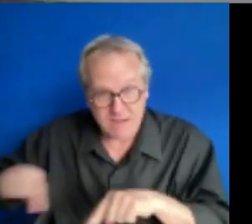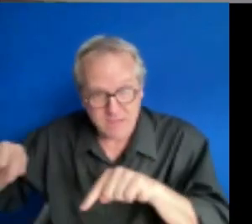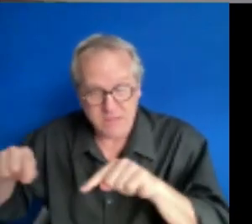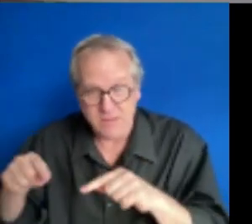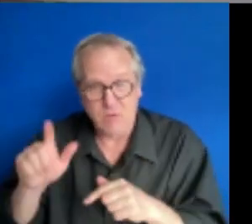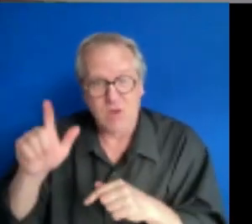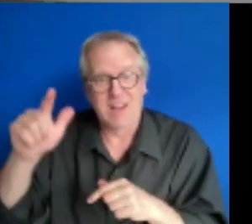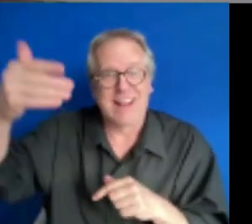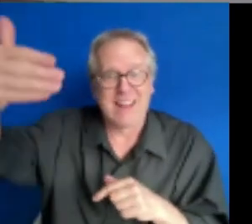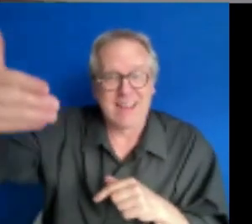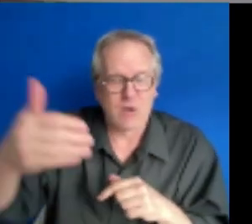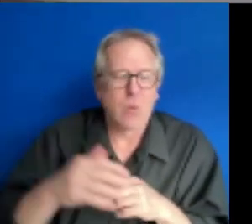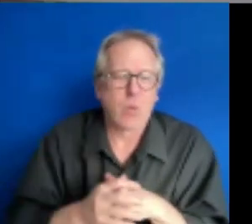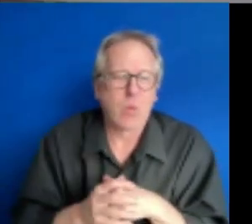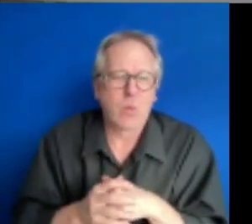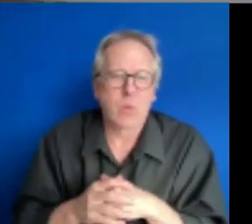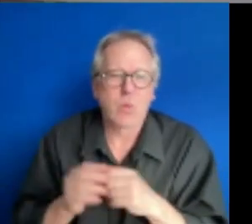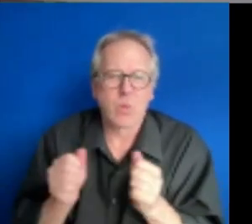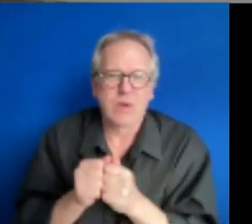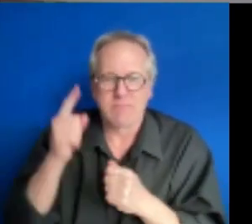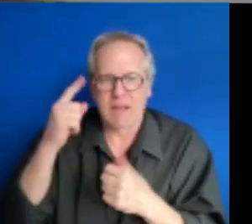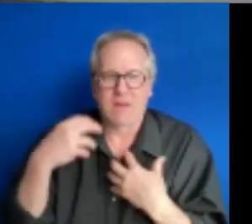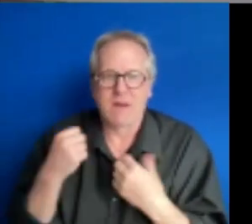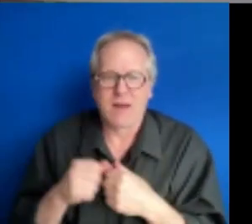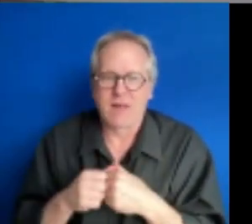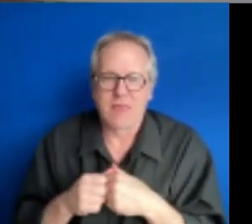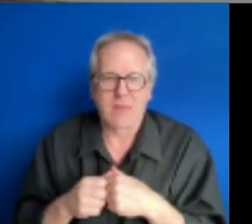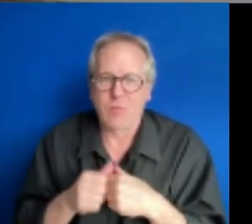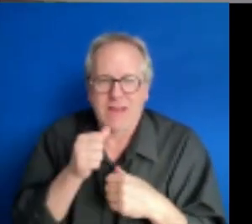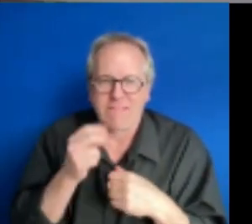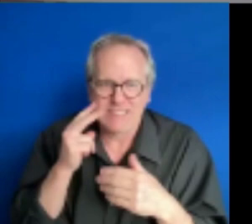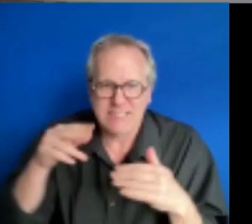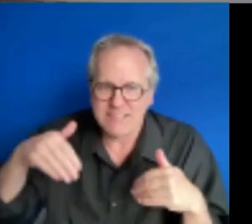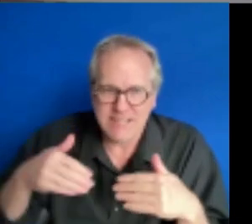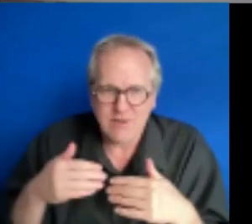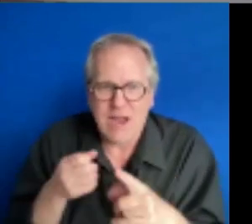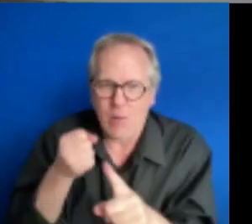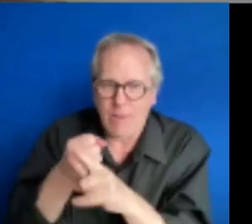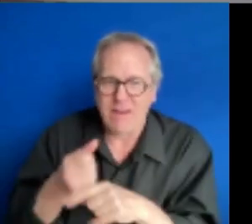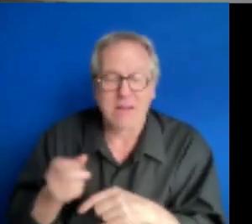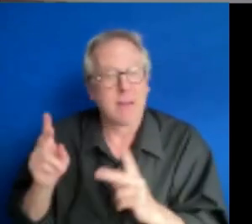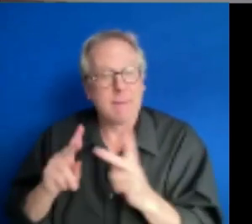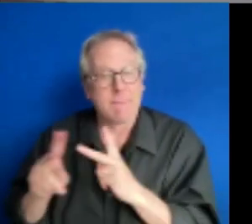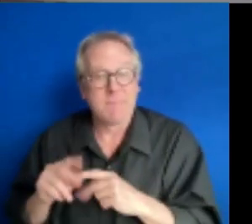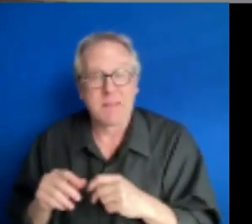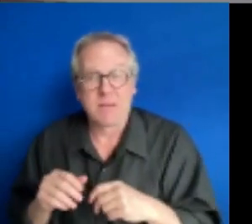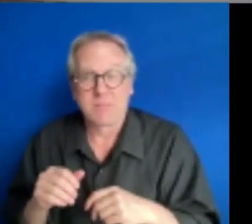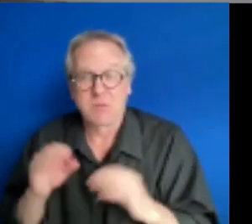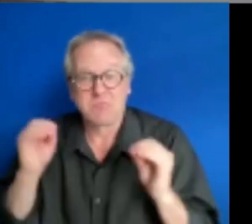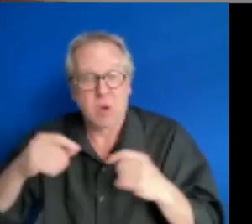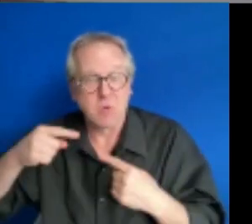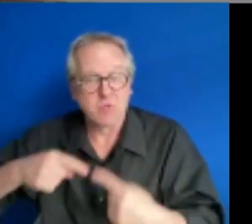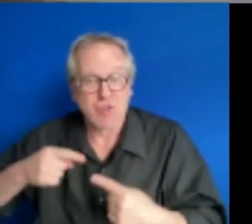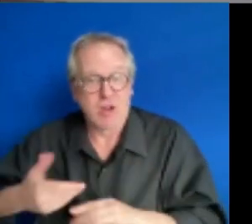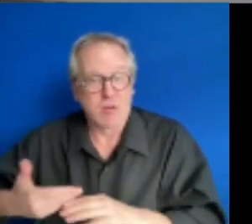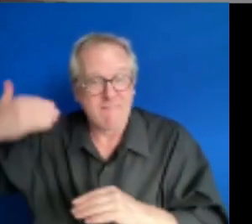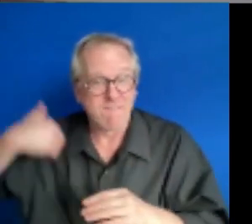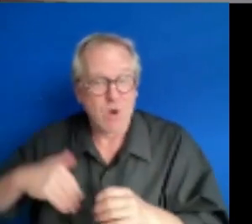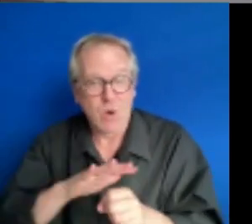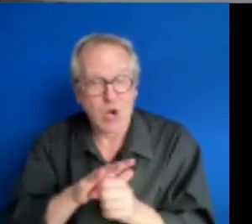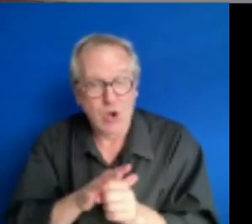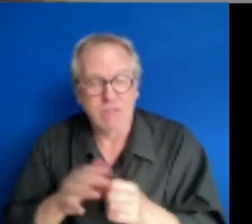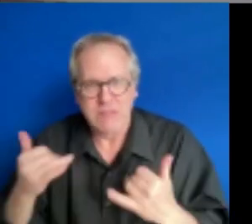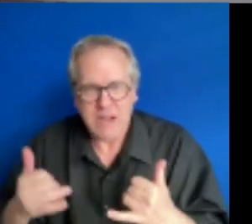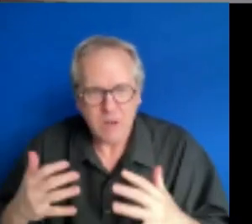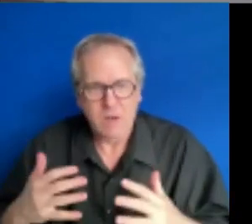and the legacy of COVID towards mental health, especially people who had not really ever struggled before find